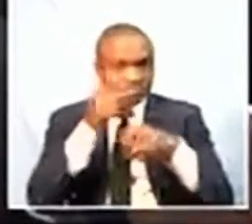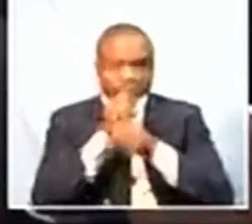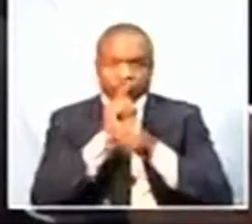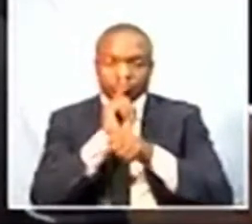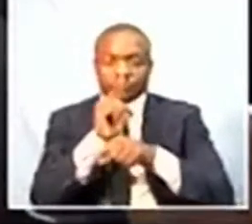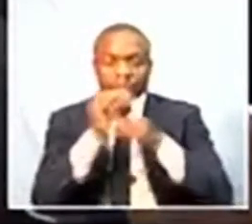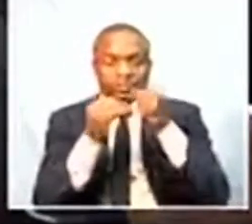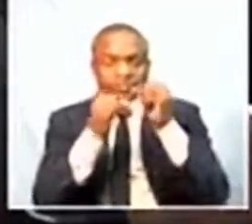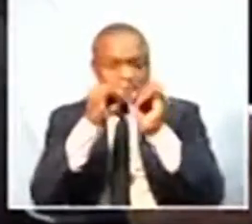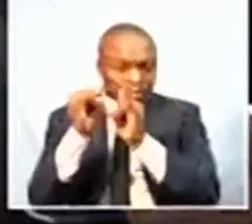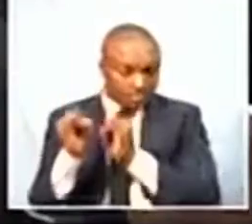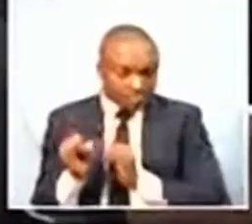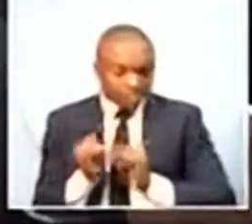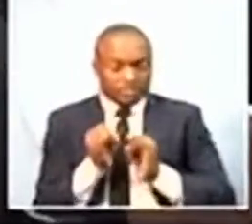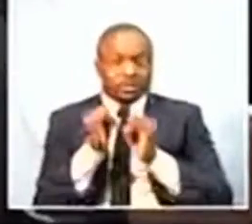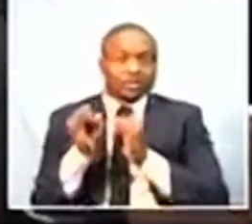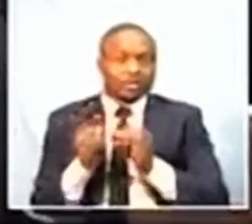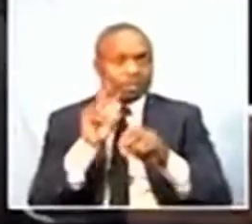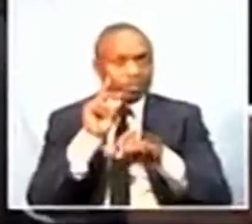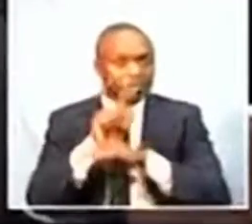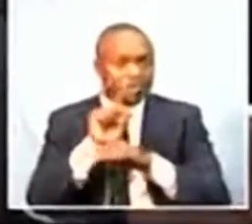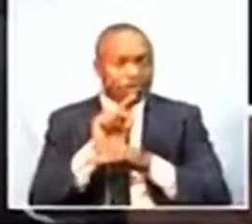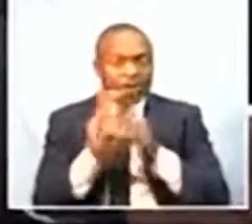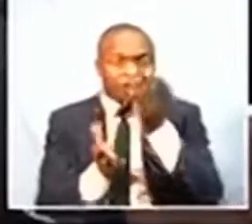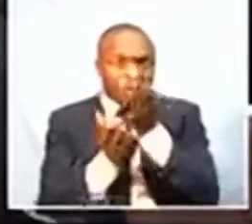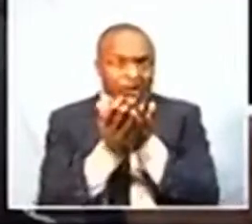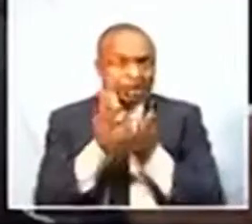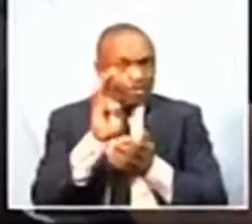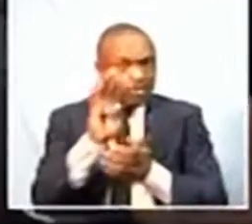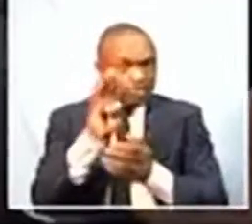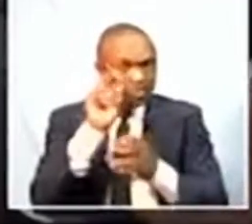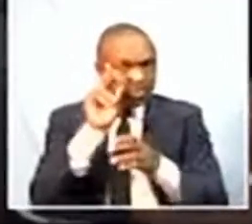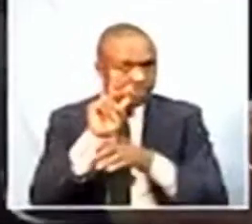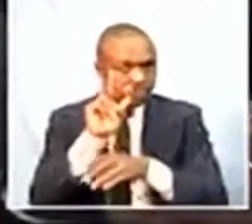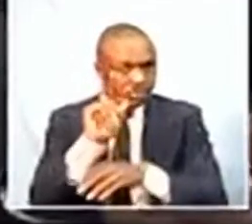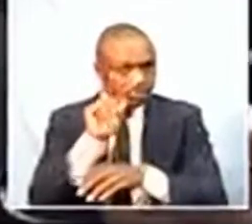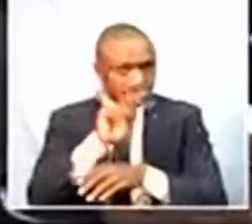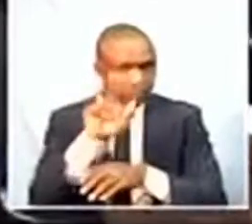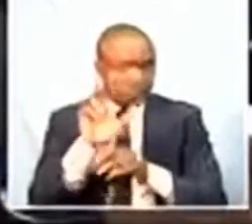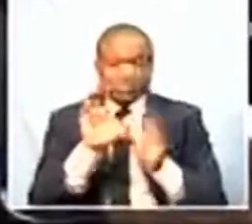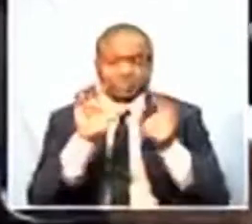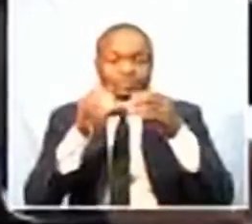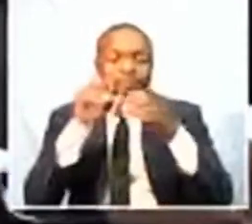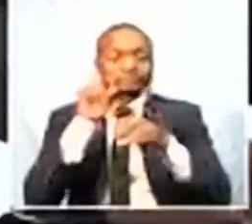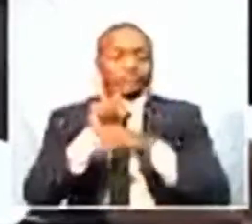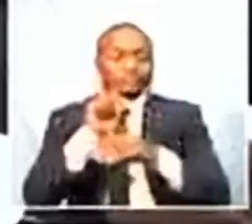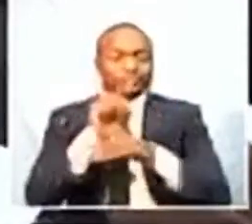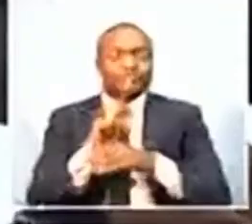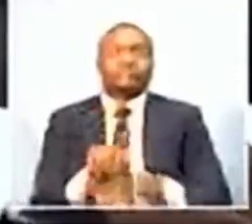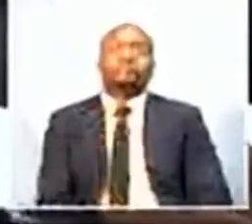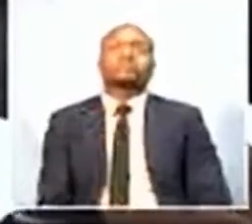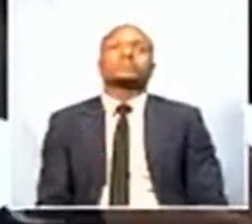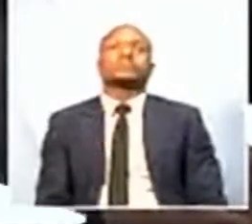implement projects. Appendix 4, 2023 community projects.